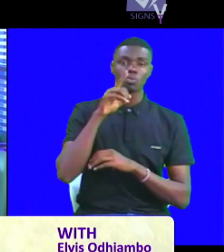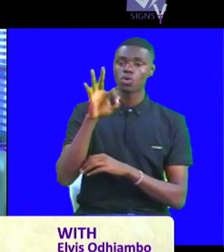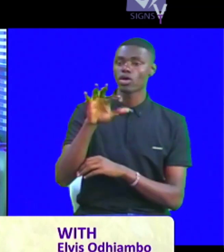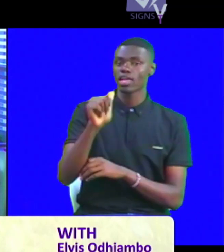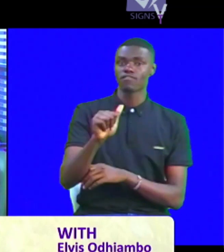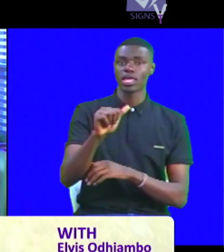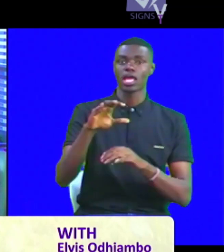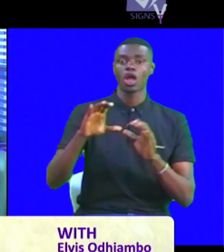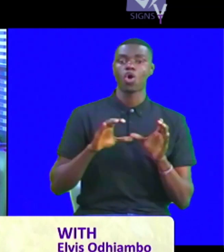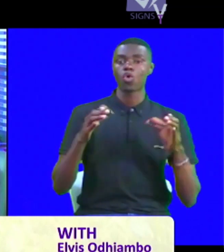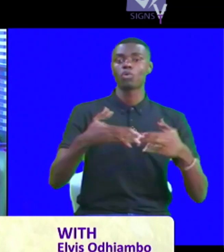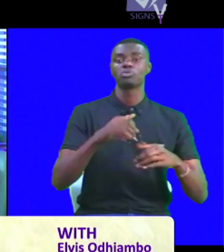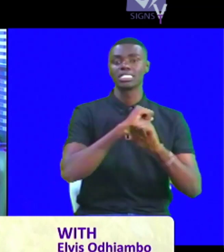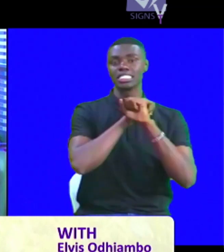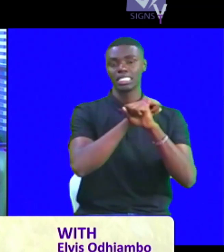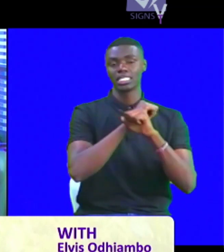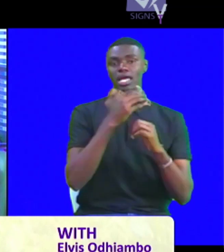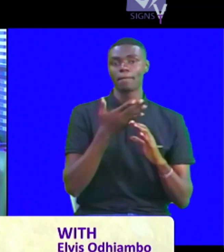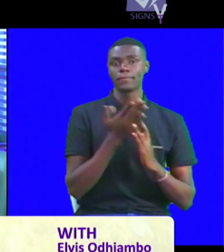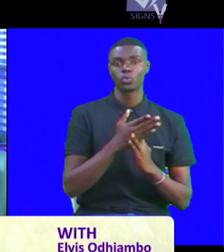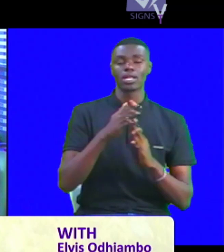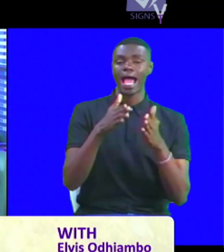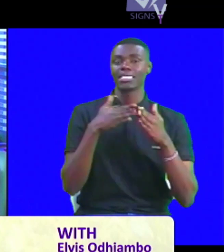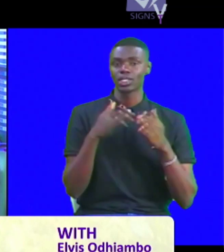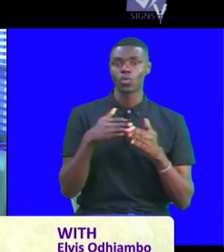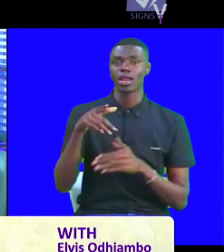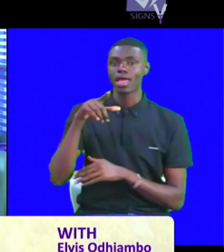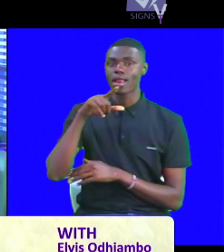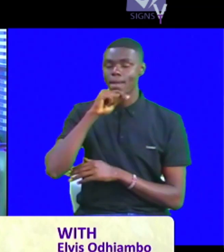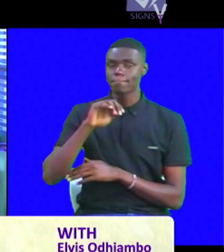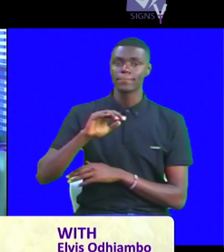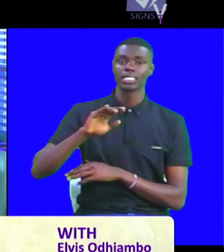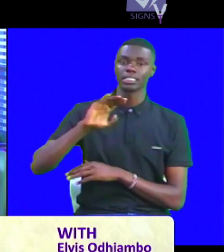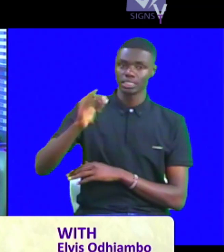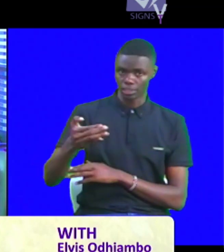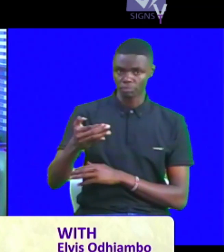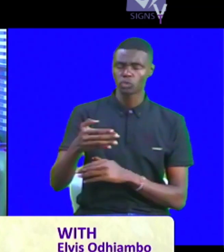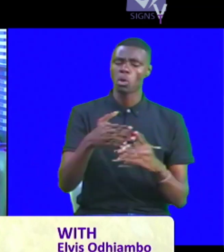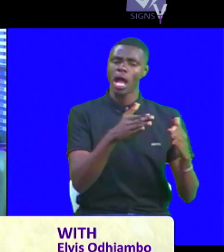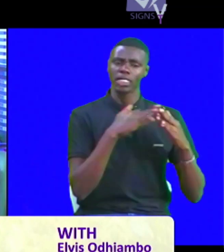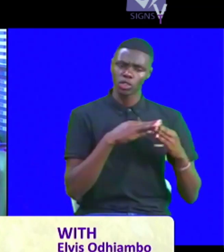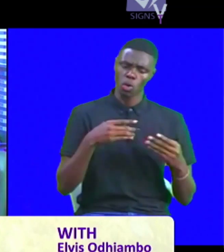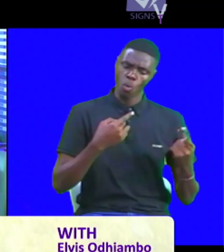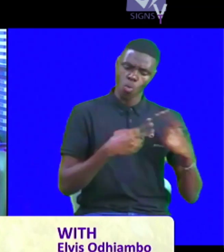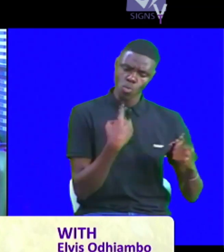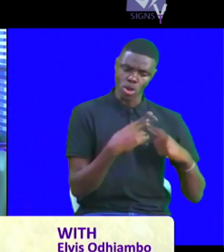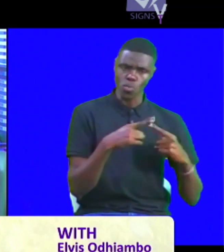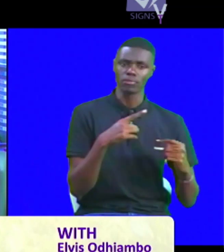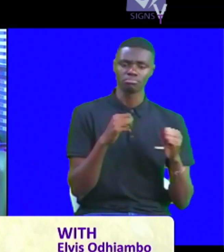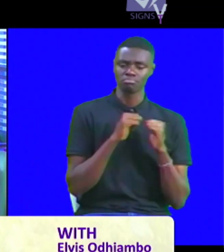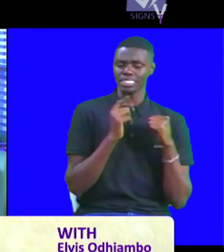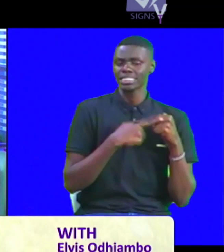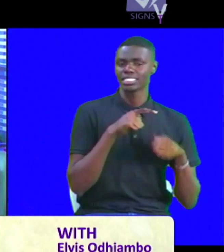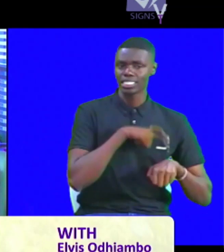football, talking about tomorrow's FA Community Shield between Arsenal and Manchester City being played at the Wembley Stadium.